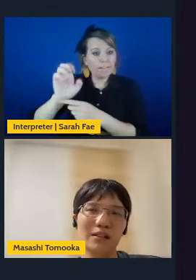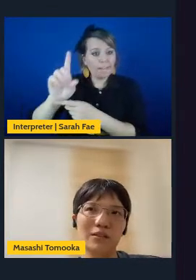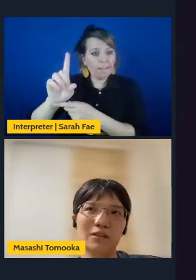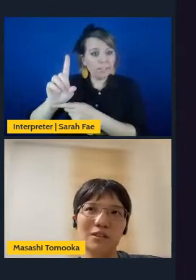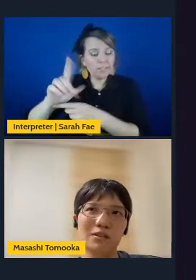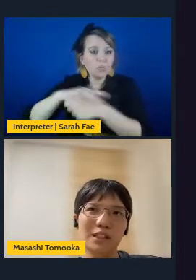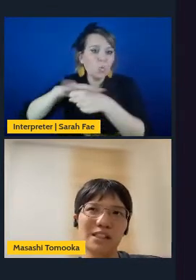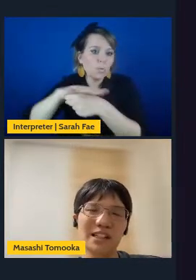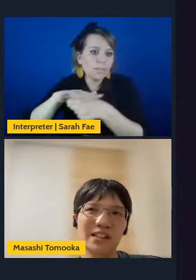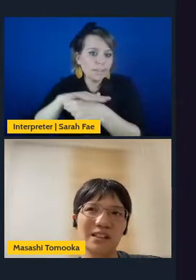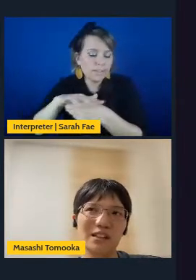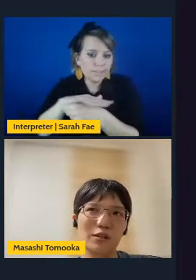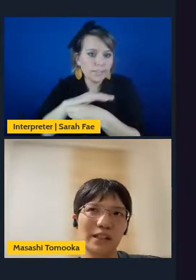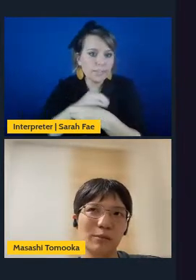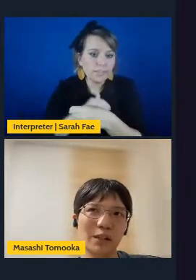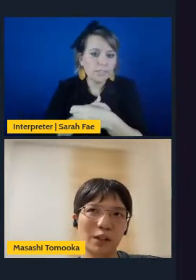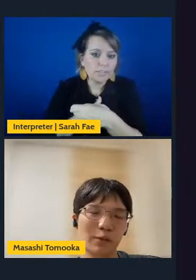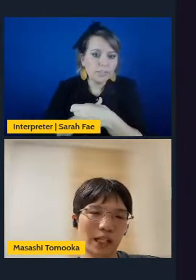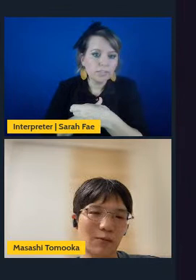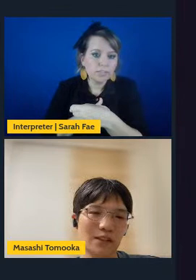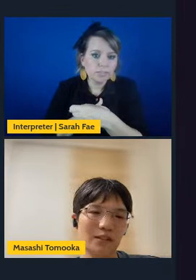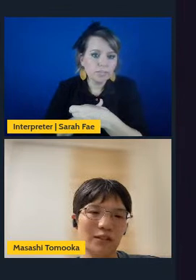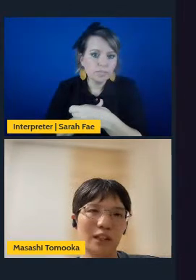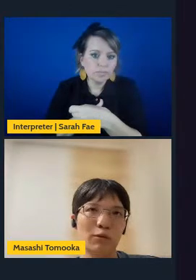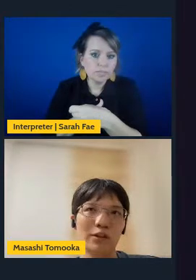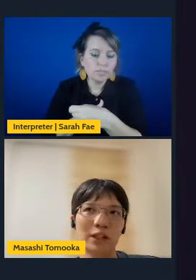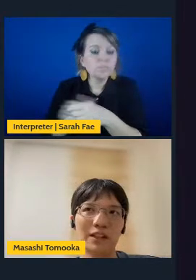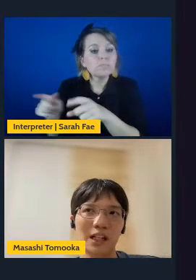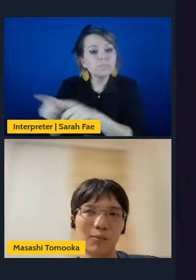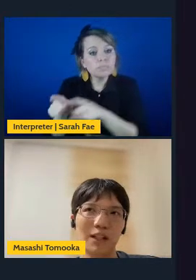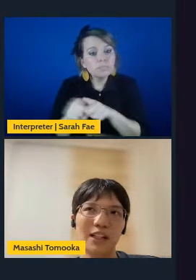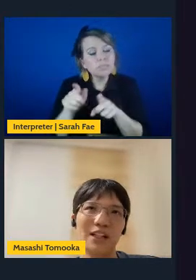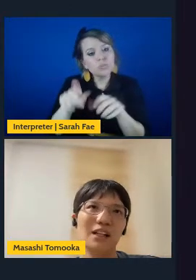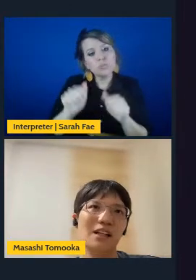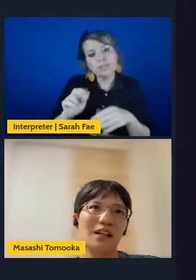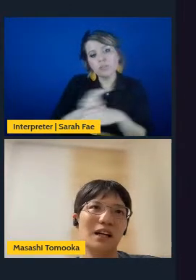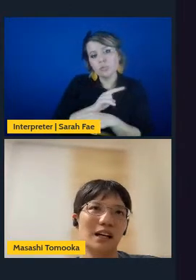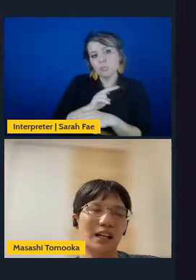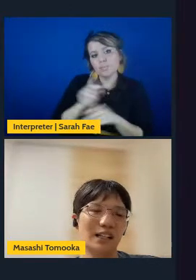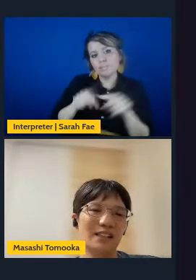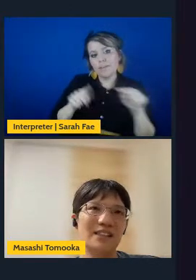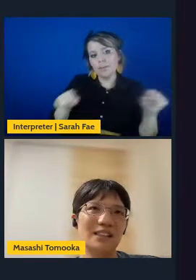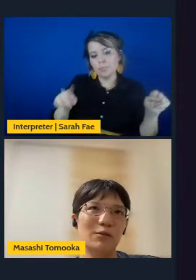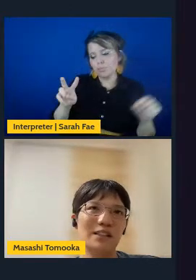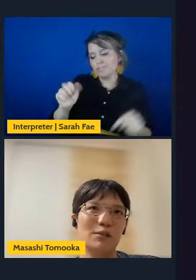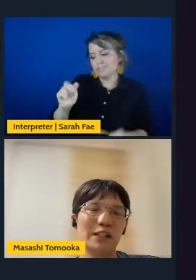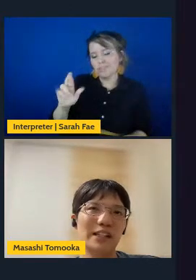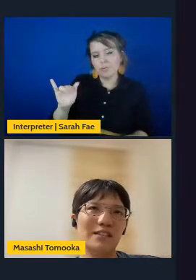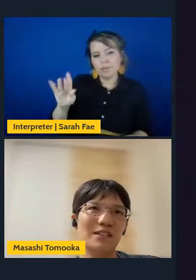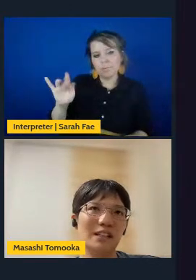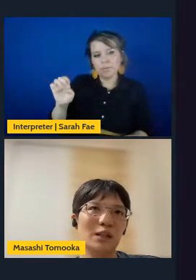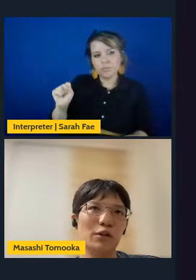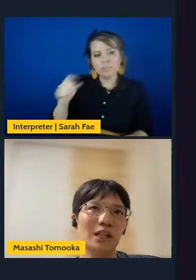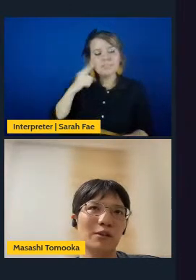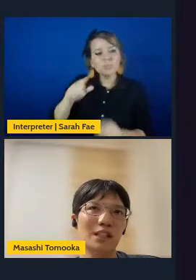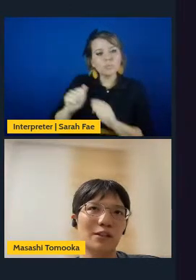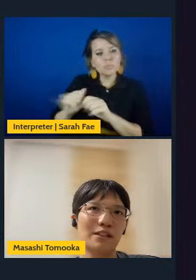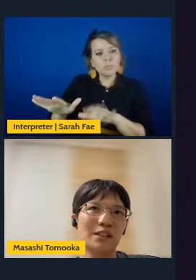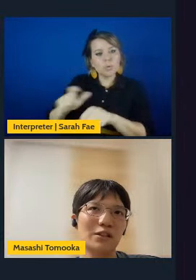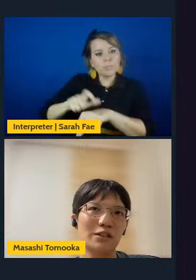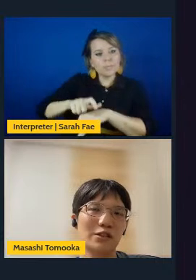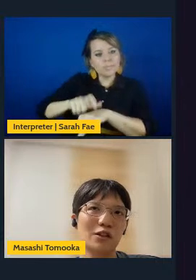but also inject environment variables on deployment time. It's somewhat similar to the deploy